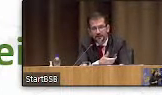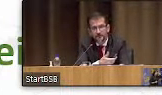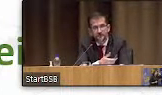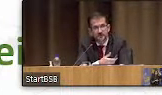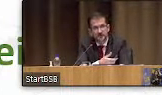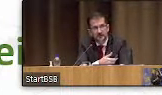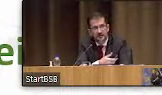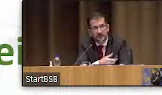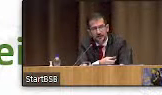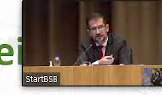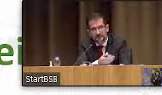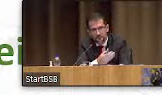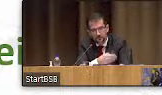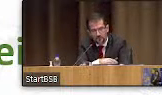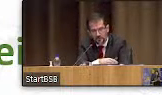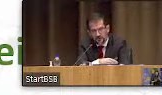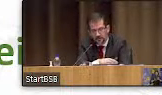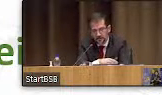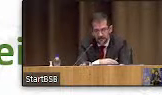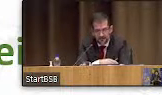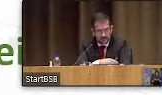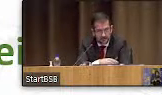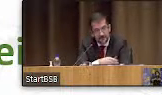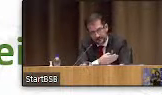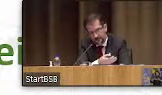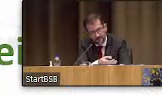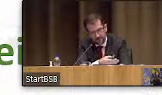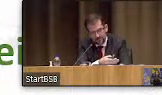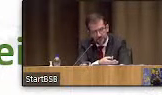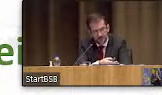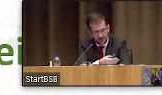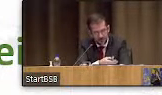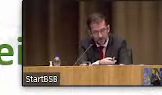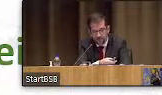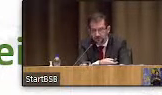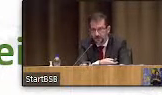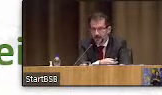GHC works with care lines and community health the